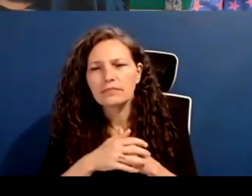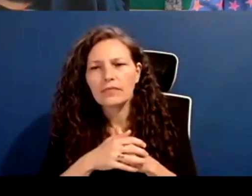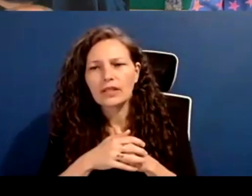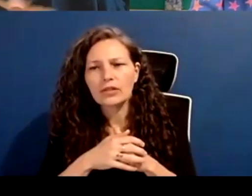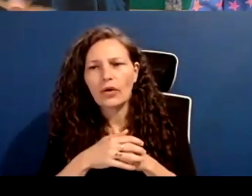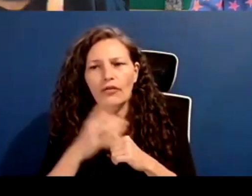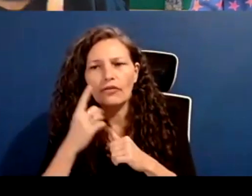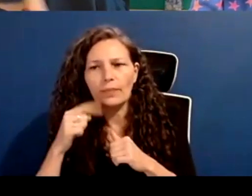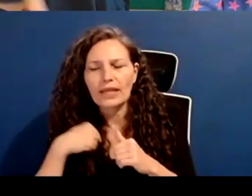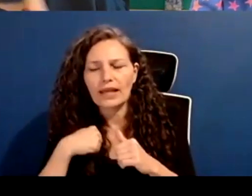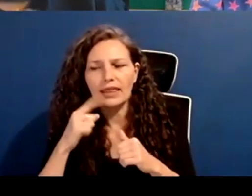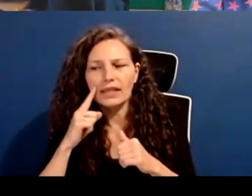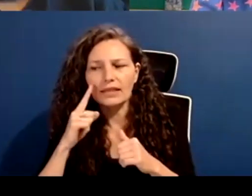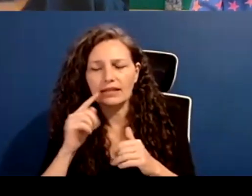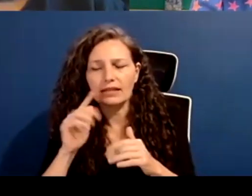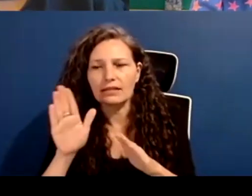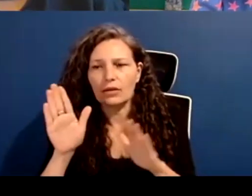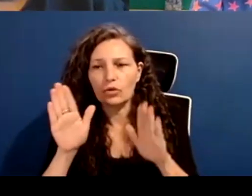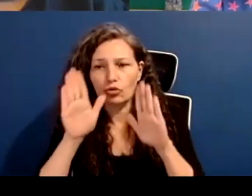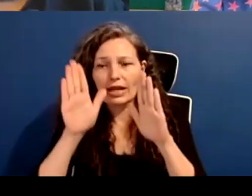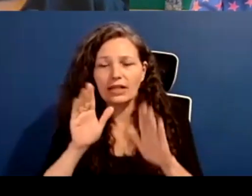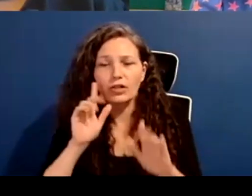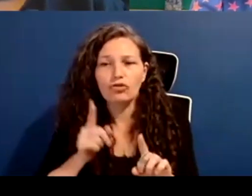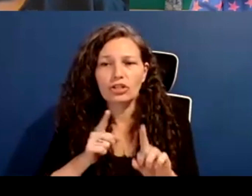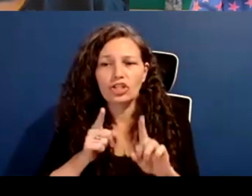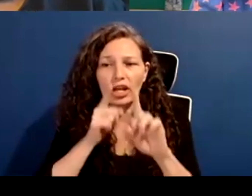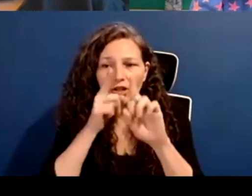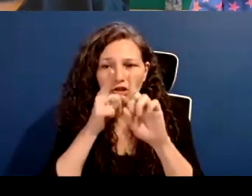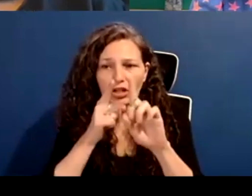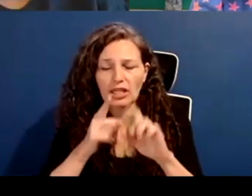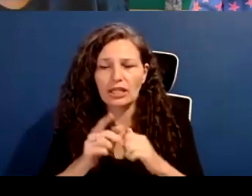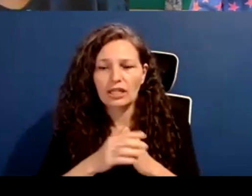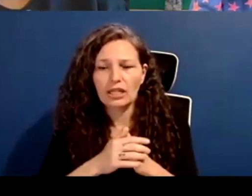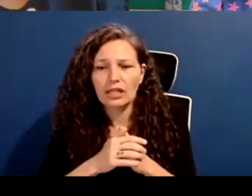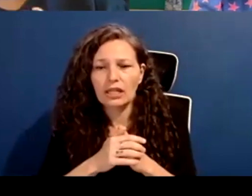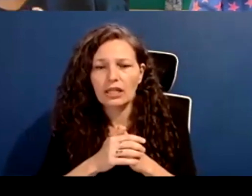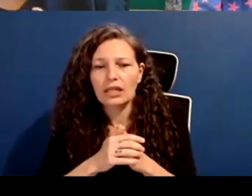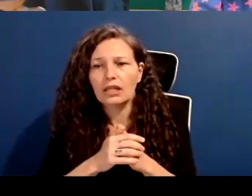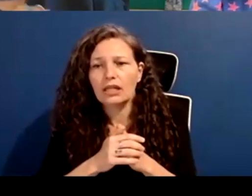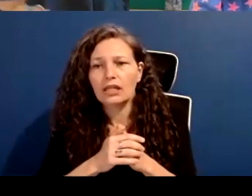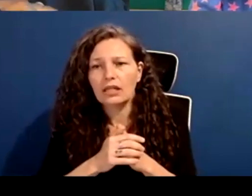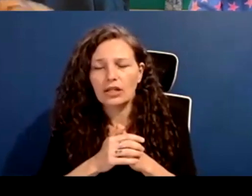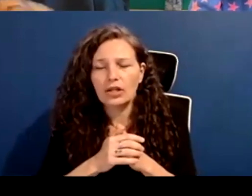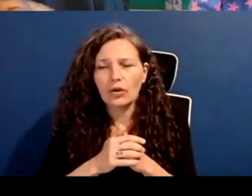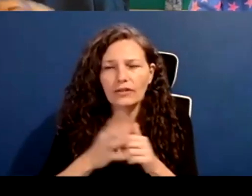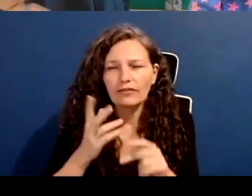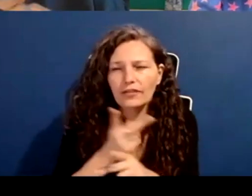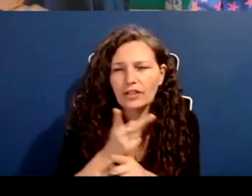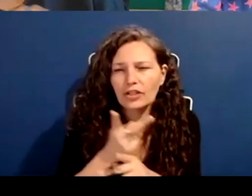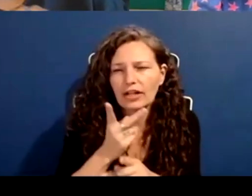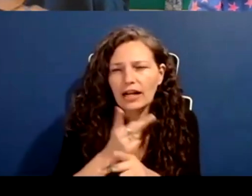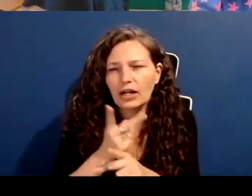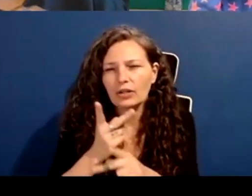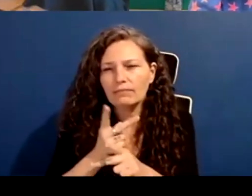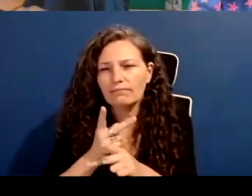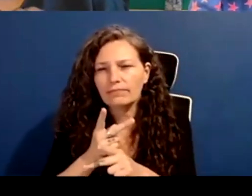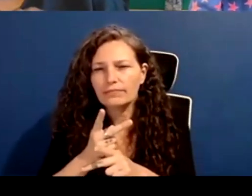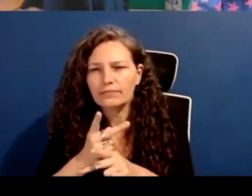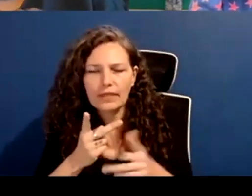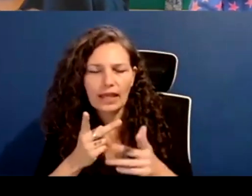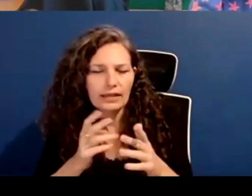trajectory for a lot of which is, some people don't like the word, but you'll hear deconstruction, you'll hear, evolution of